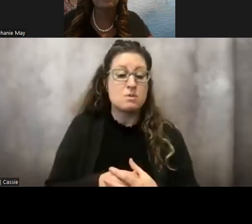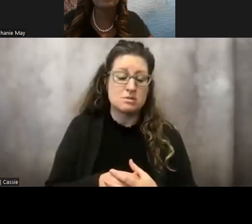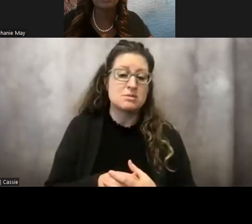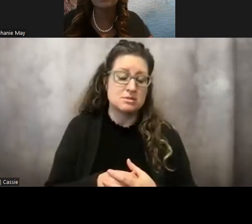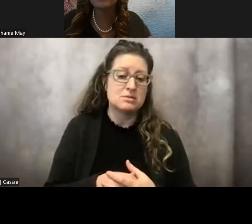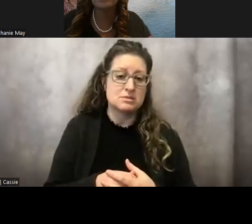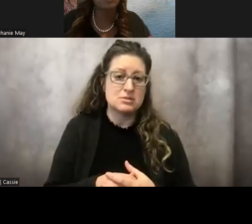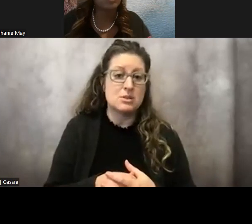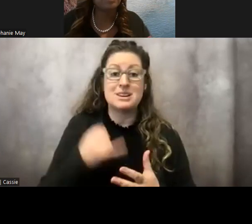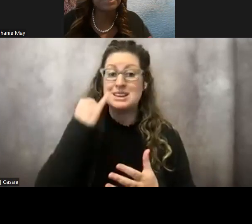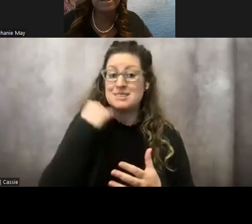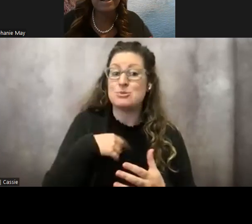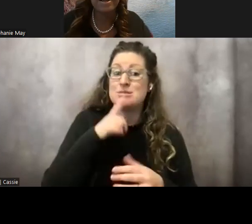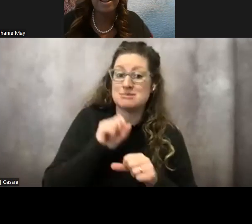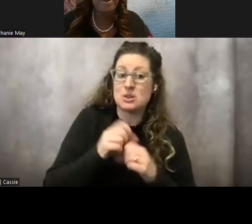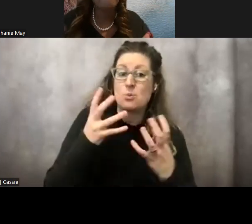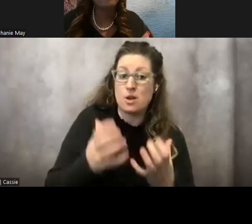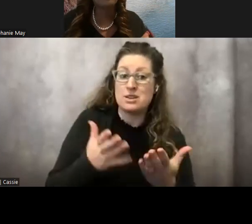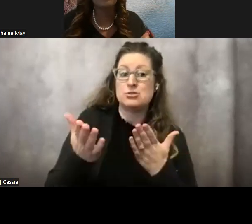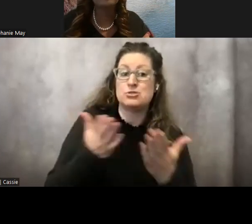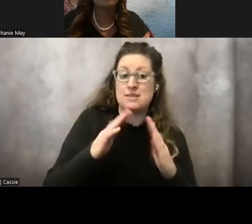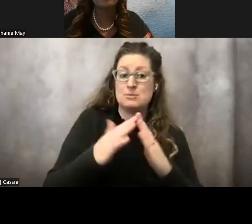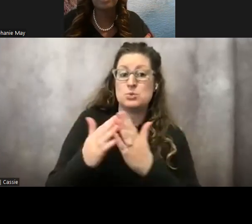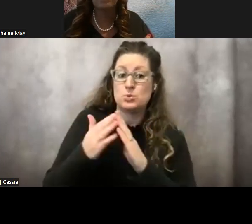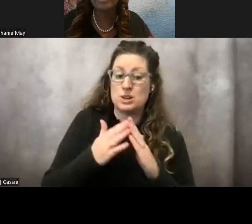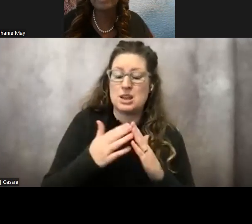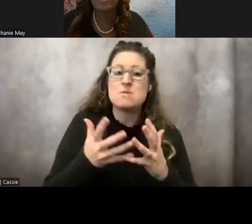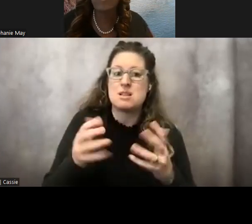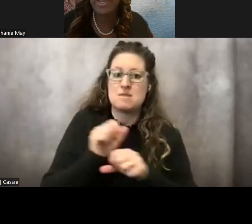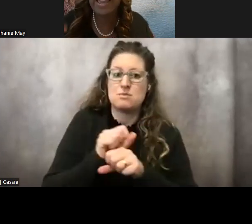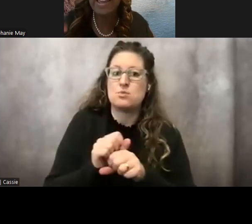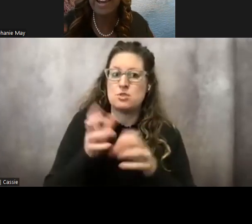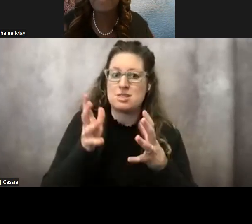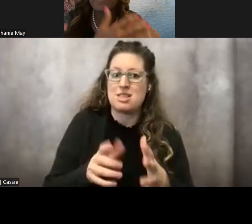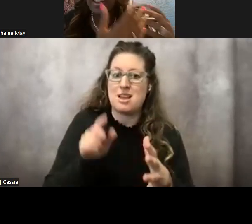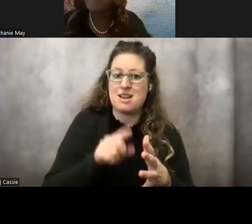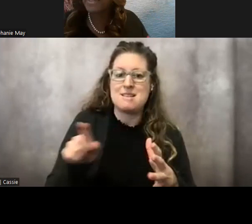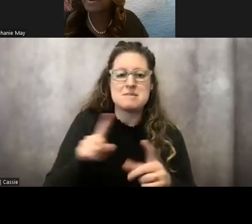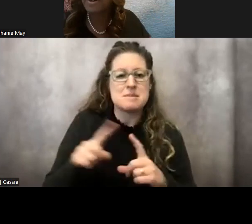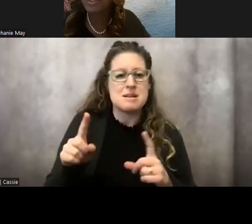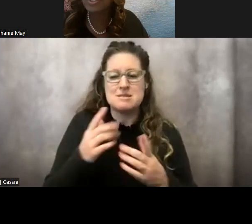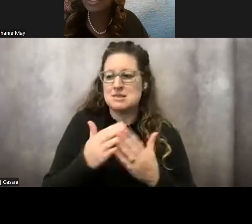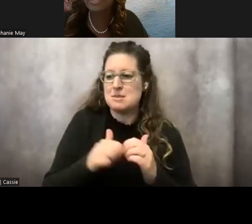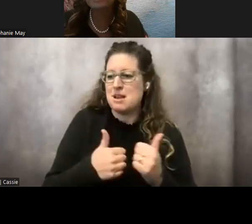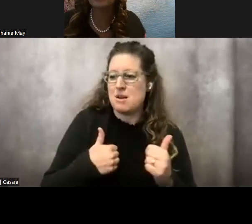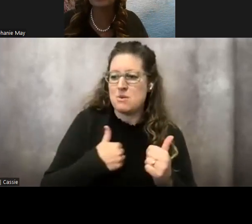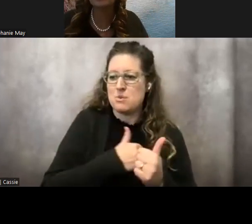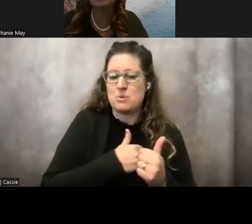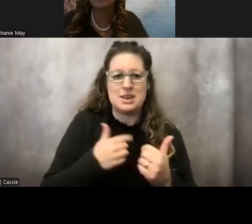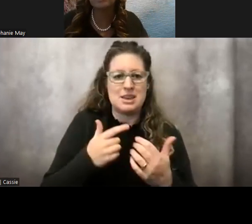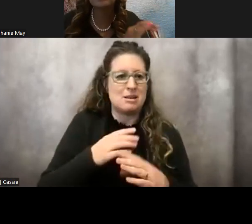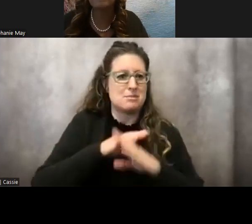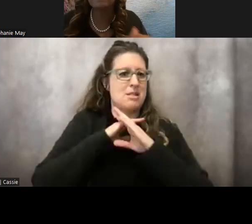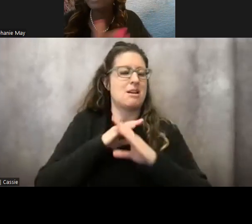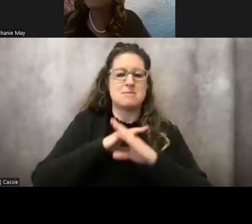of serving the community, there's work to be done, but it's almost like we get in our way of helping others. And I just